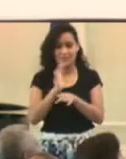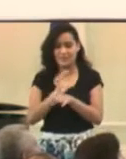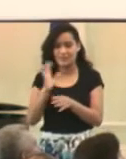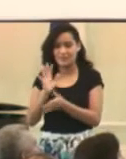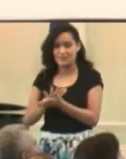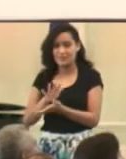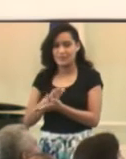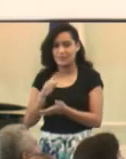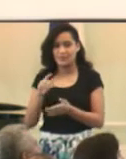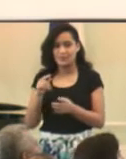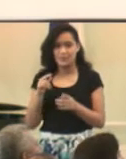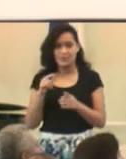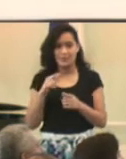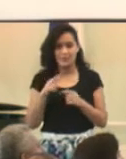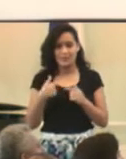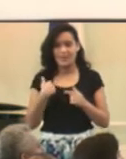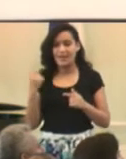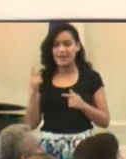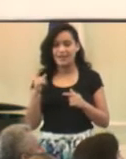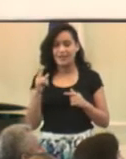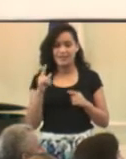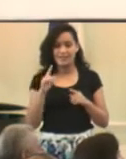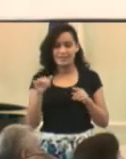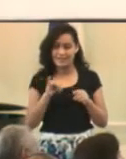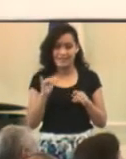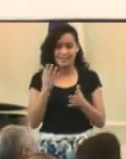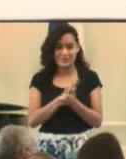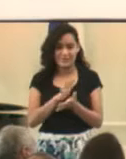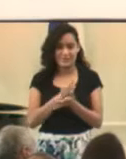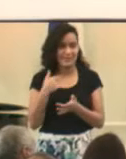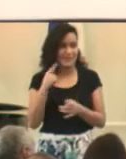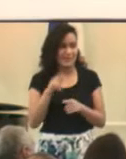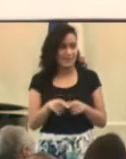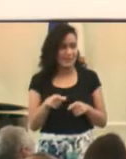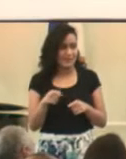when I visited India. Rupa is,